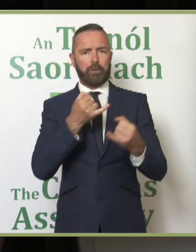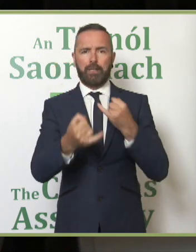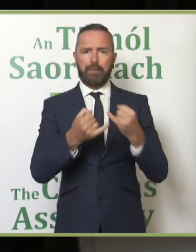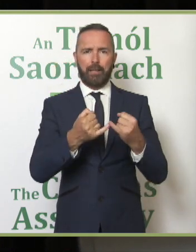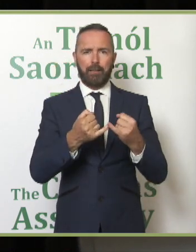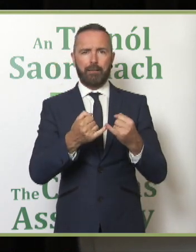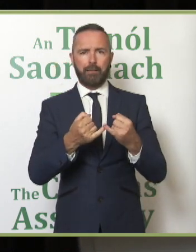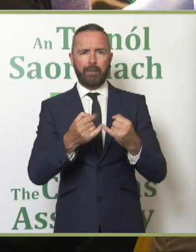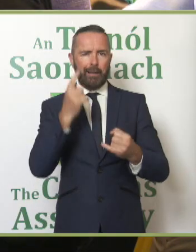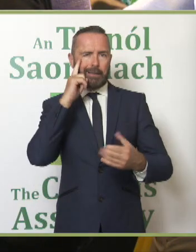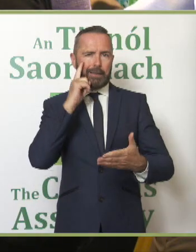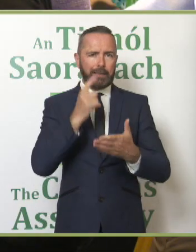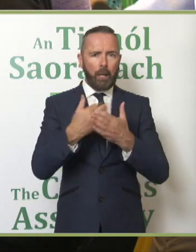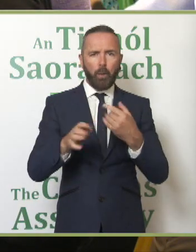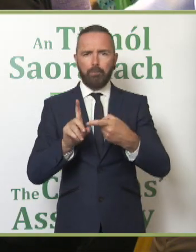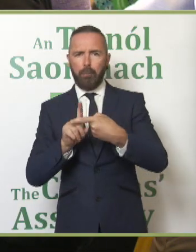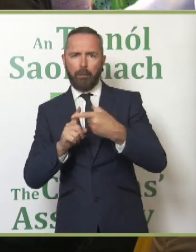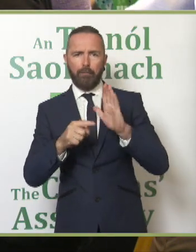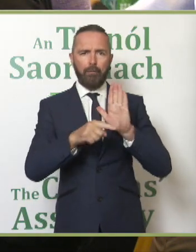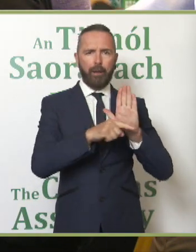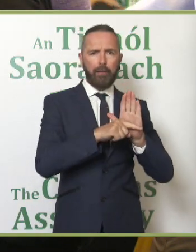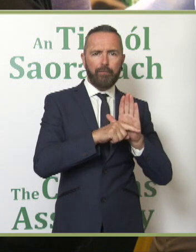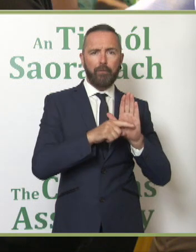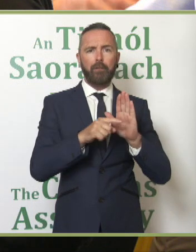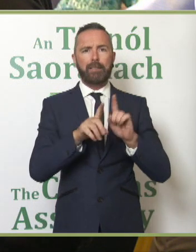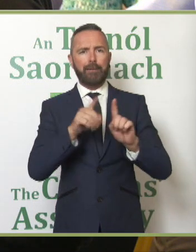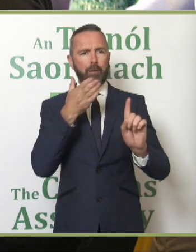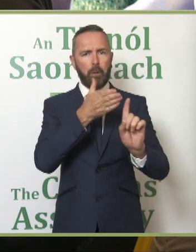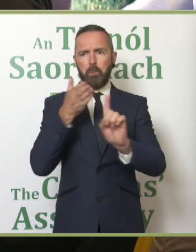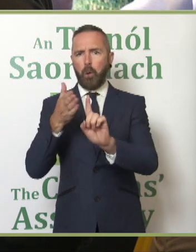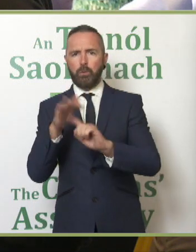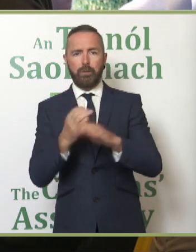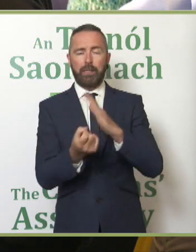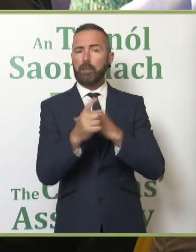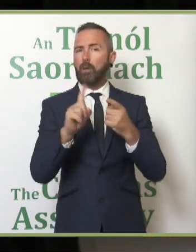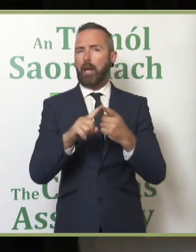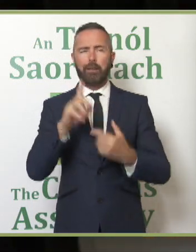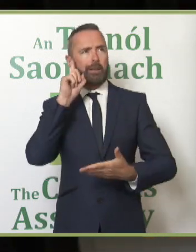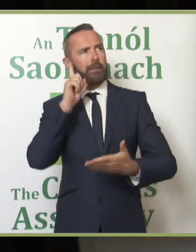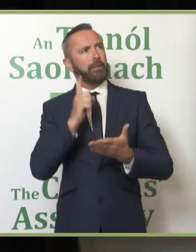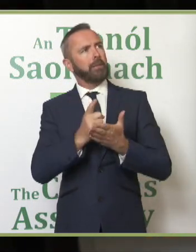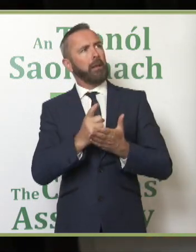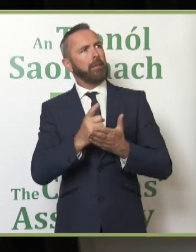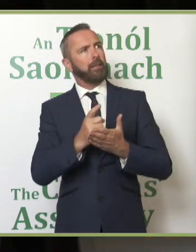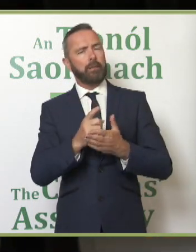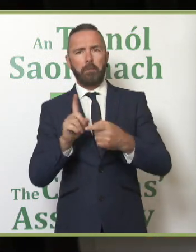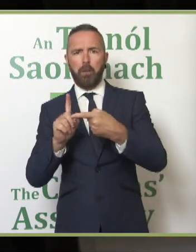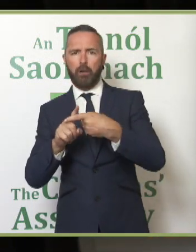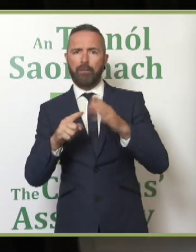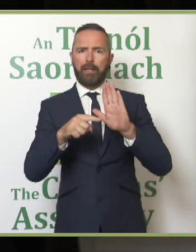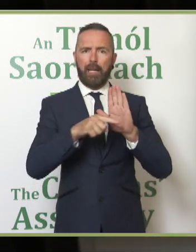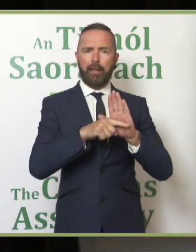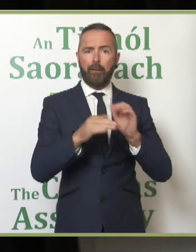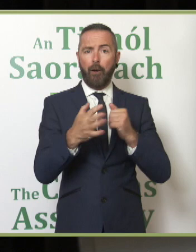the pros and the cons of different approaches to that issue, and you're weighing up the pros and cons of different ways of